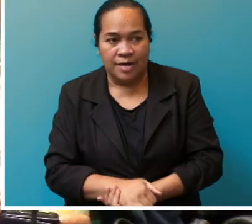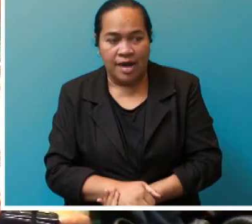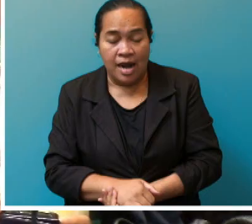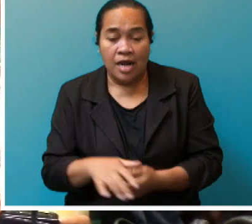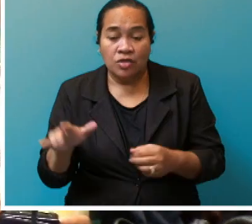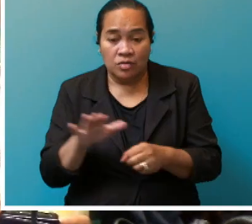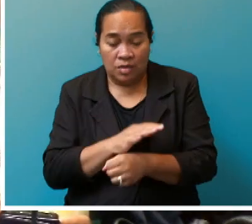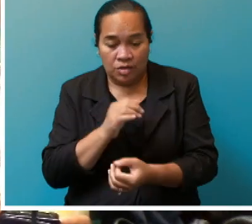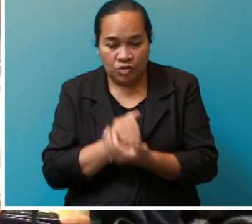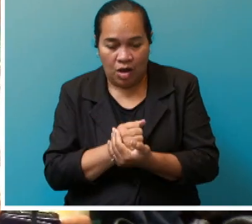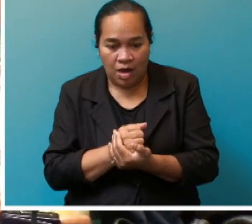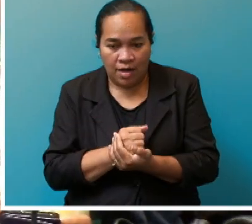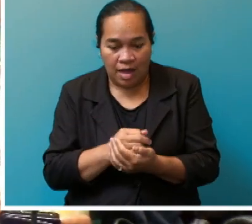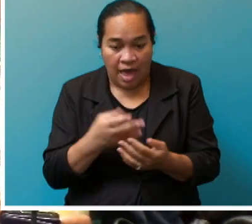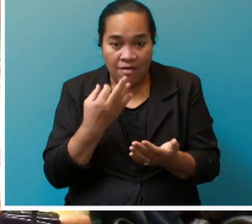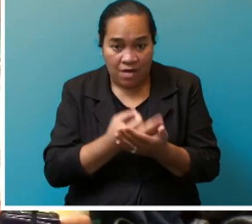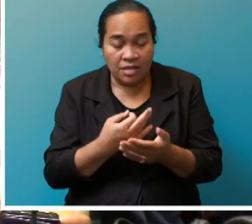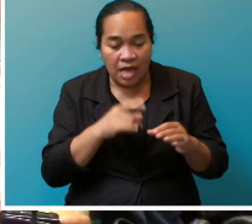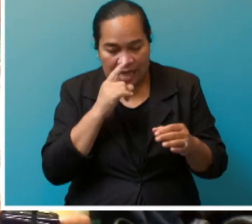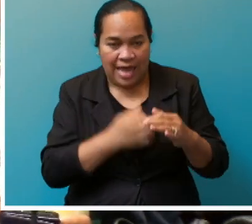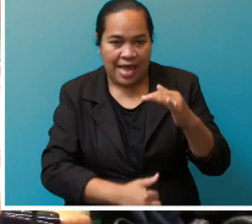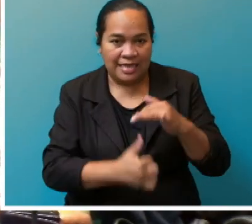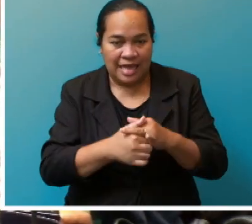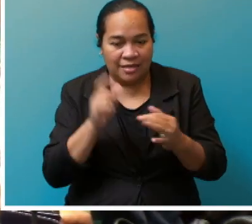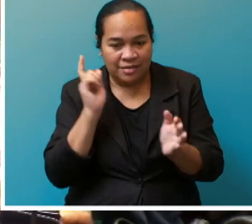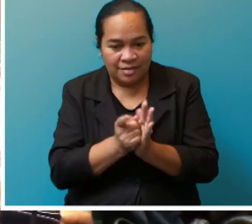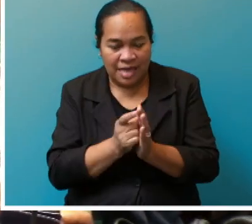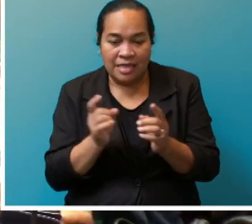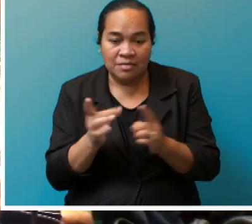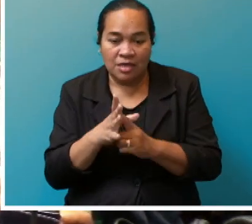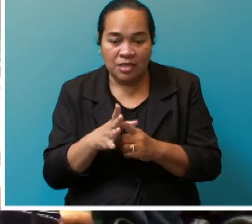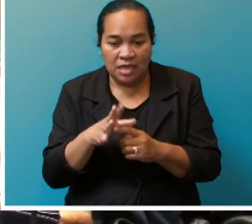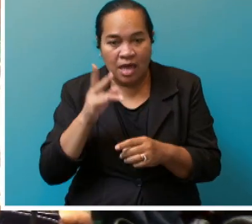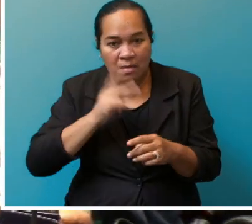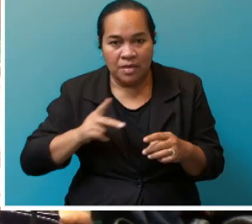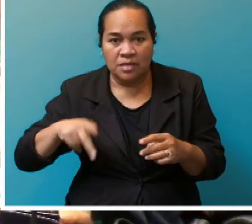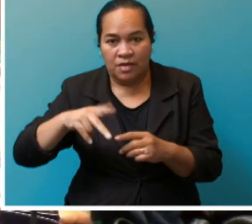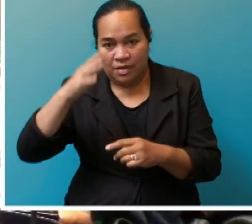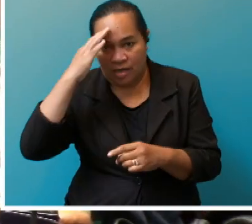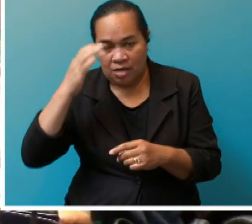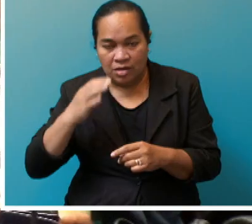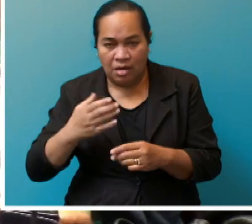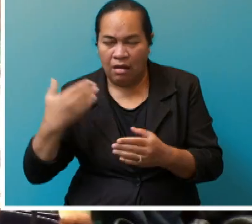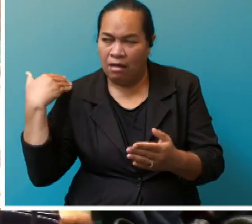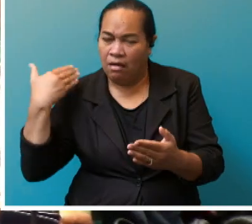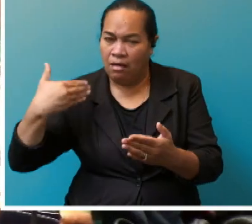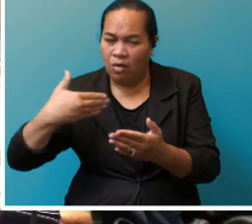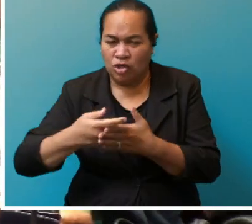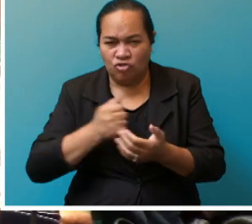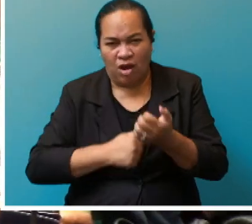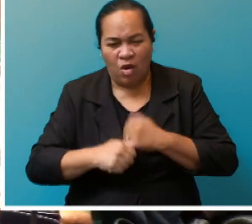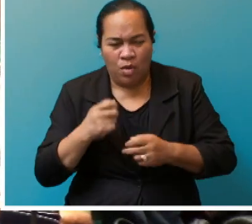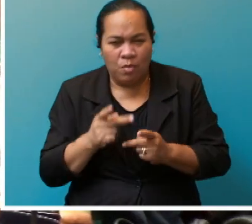the predictable financing can be accessed by vulnerable Pacific communities. For decades, we have struggled with the procedures